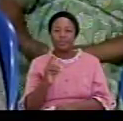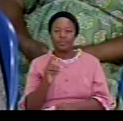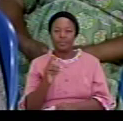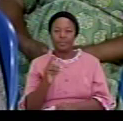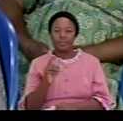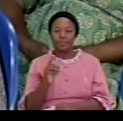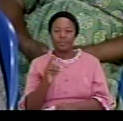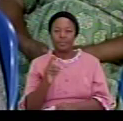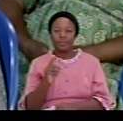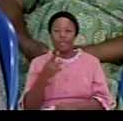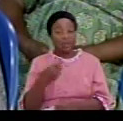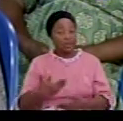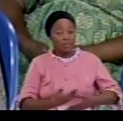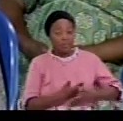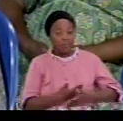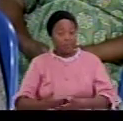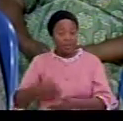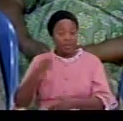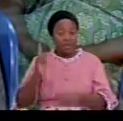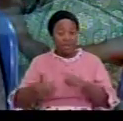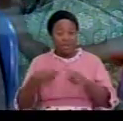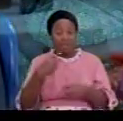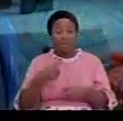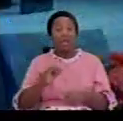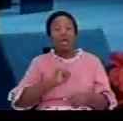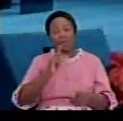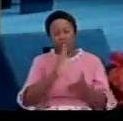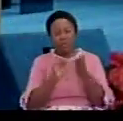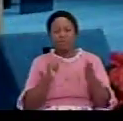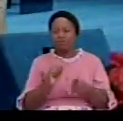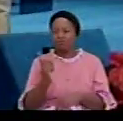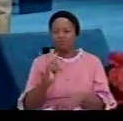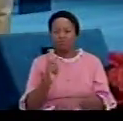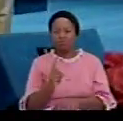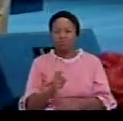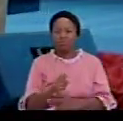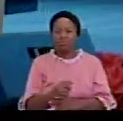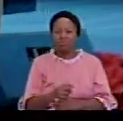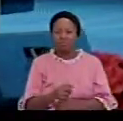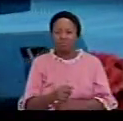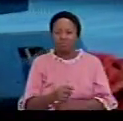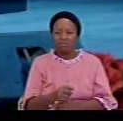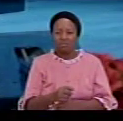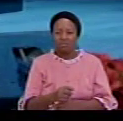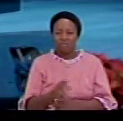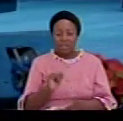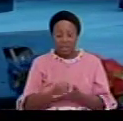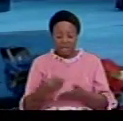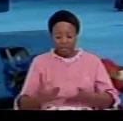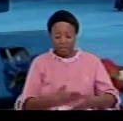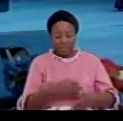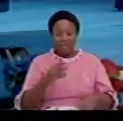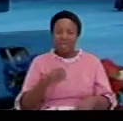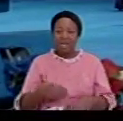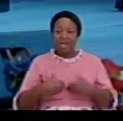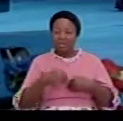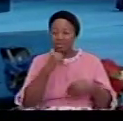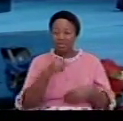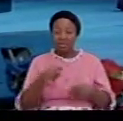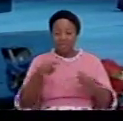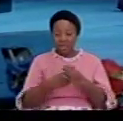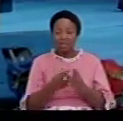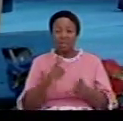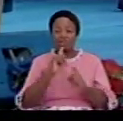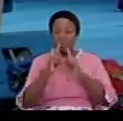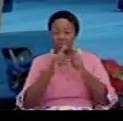The baby cannot say, I believe. He has not even started talking.